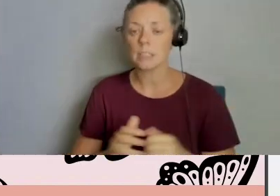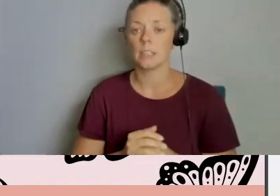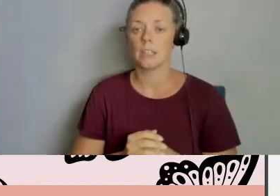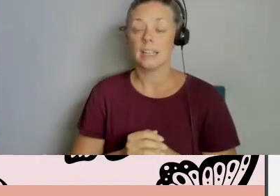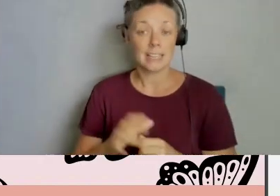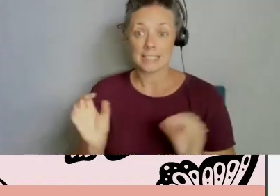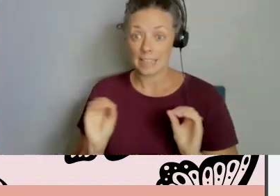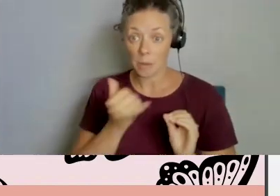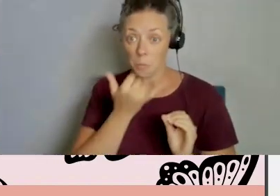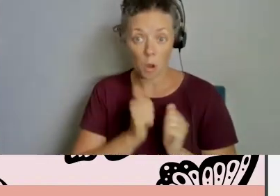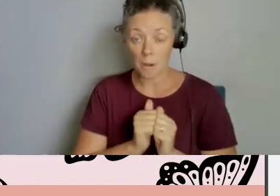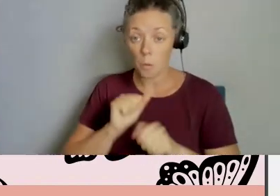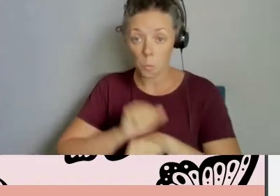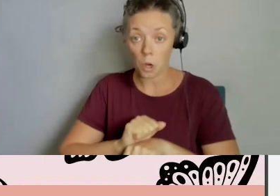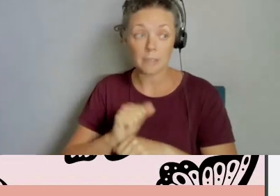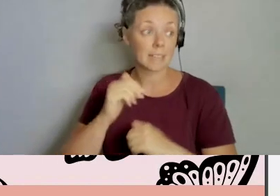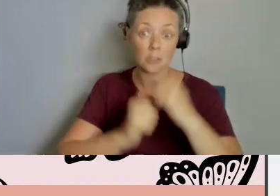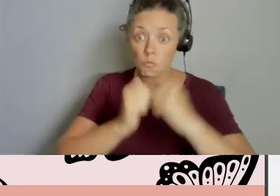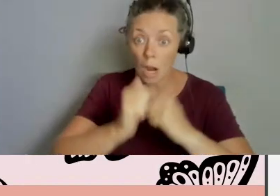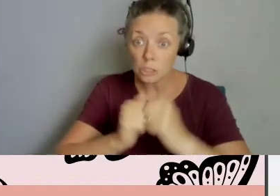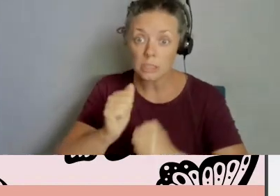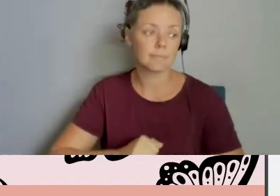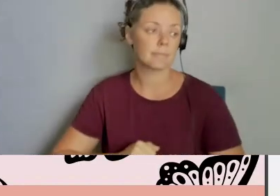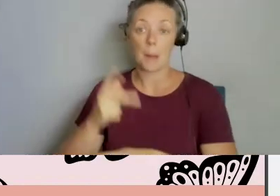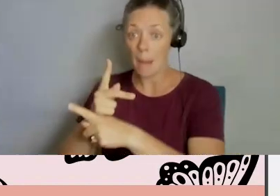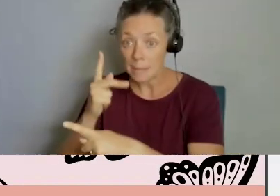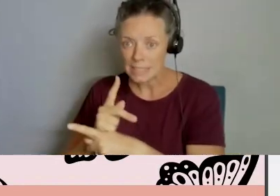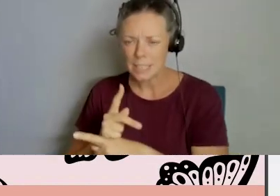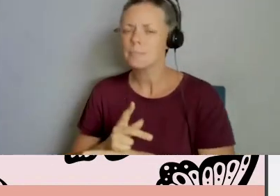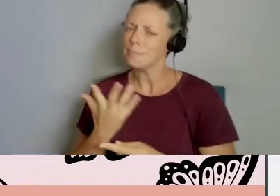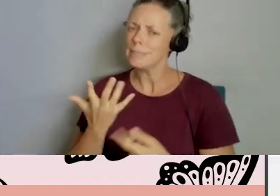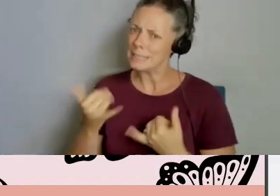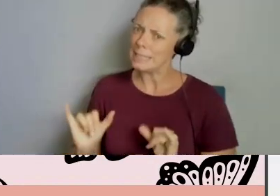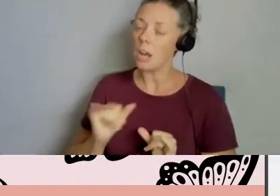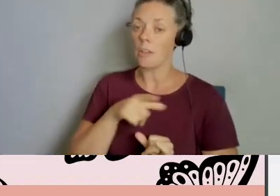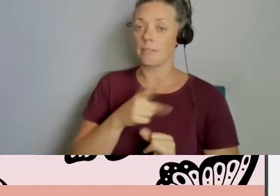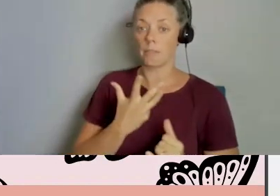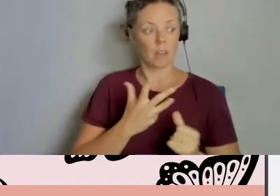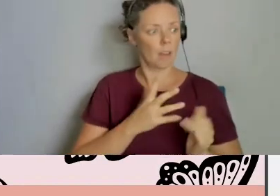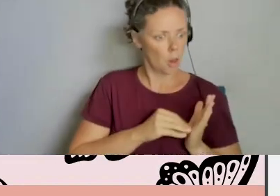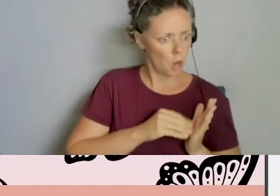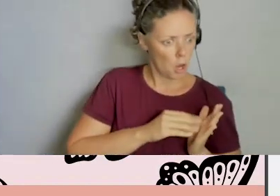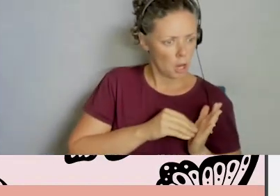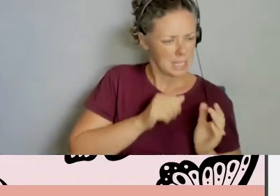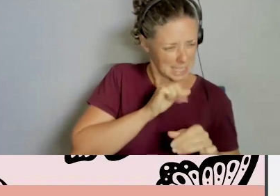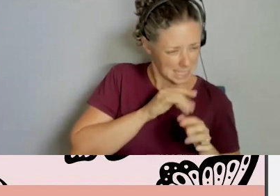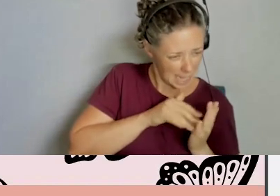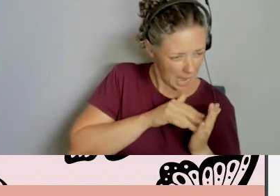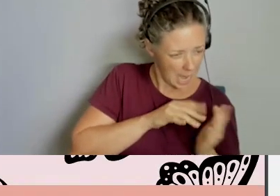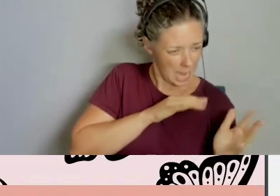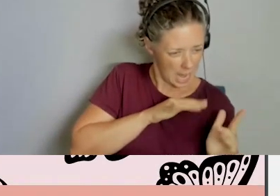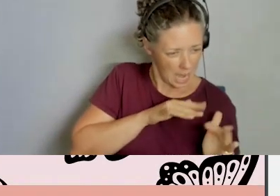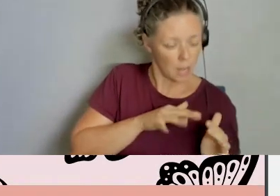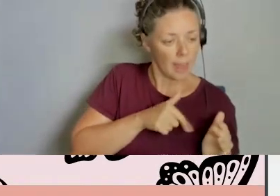in construction or babysitting or anything like that, but they want to put in practice what they've been learning in school. So we work with